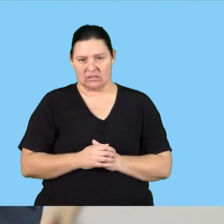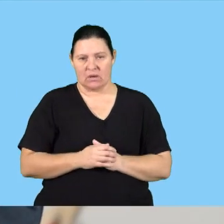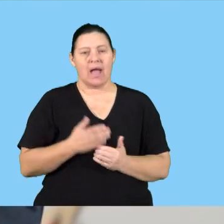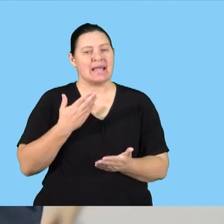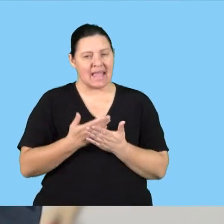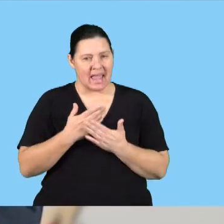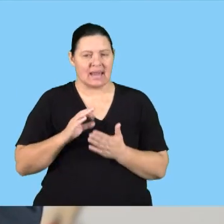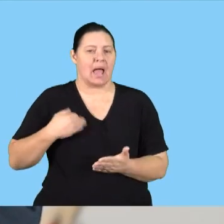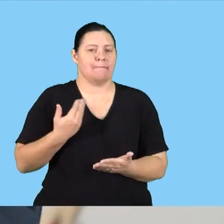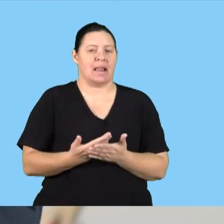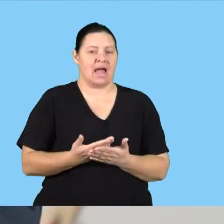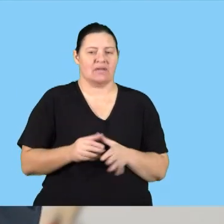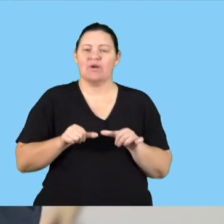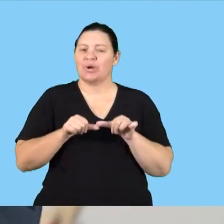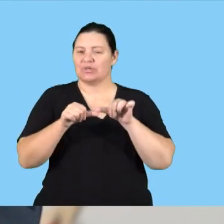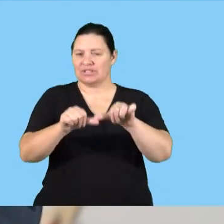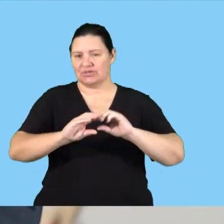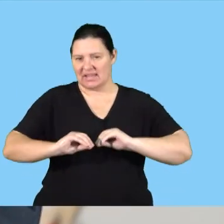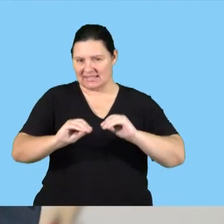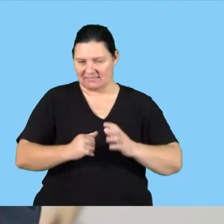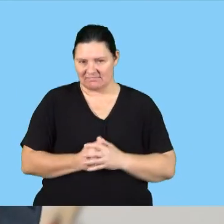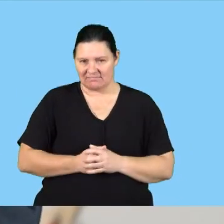percentage. We will be able to apply it